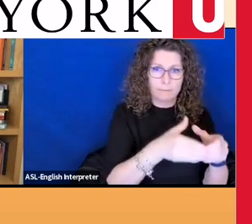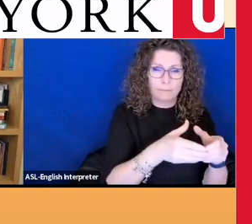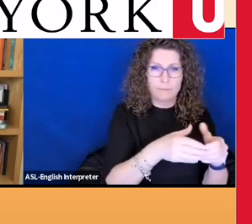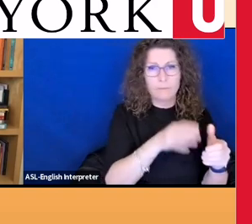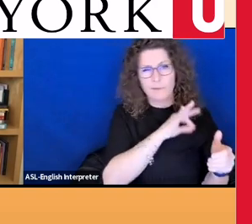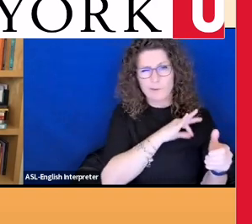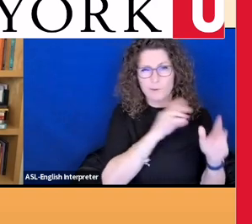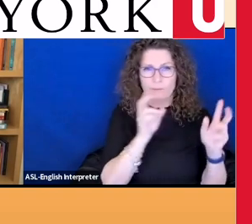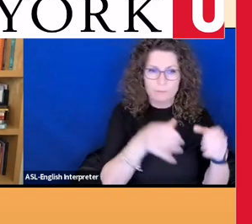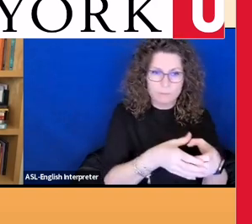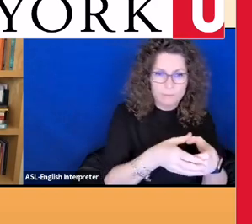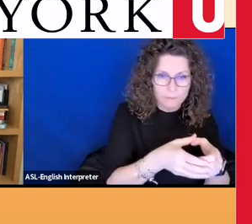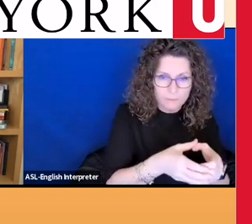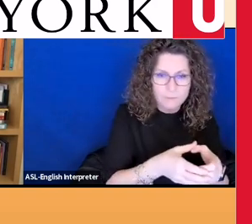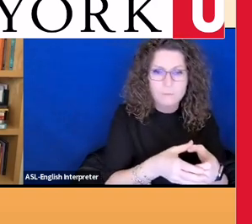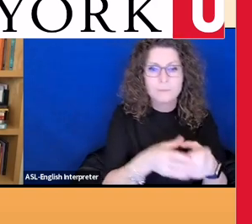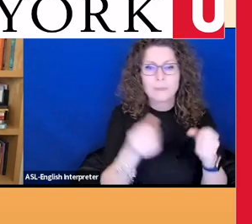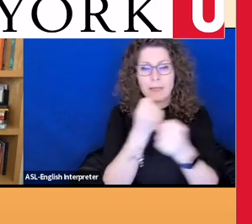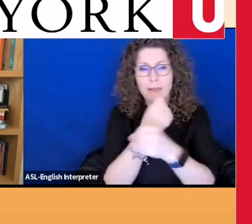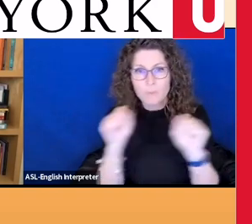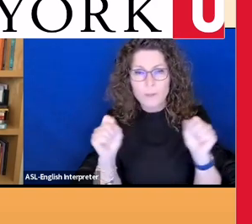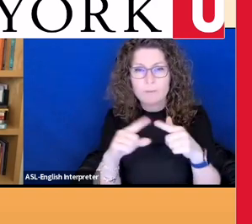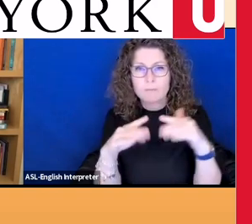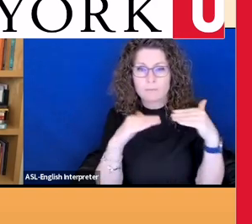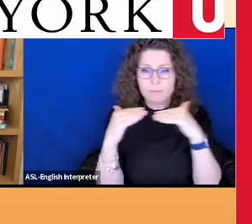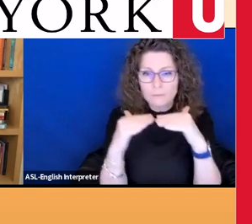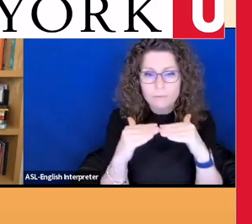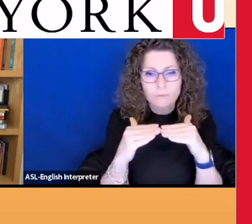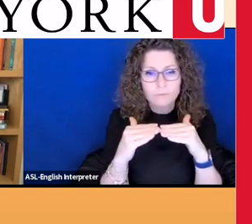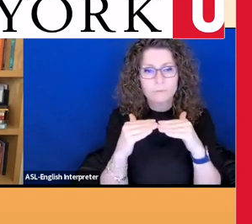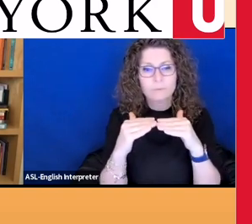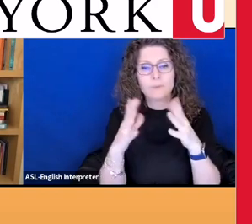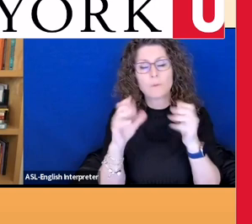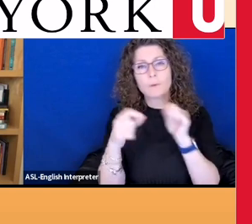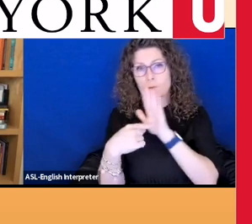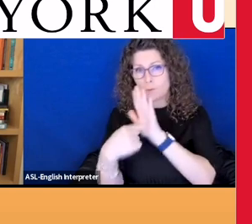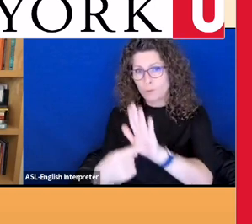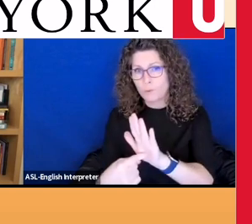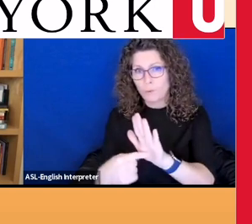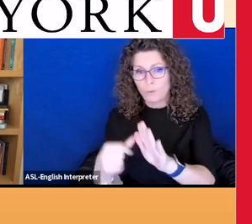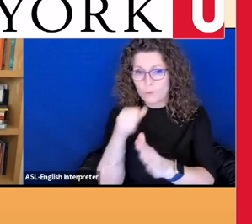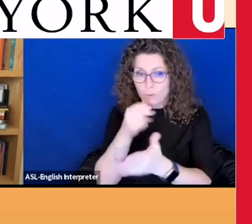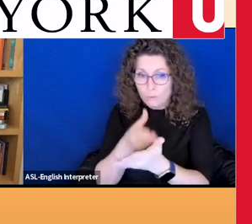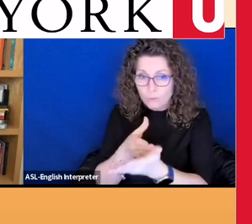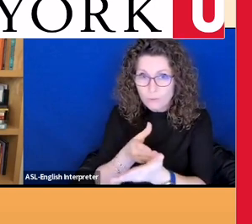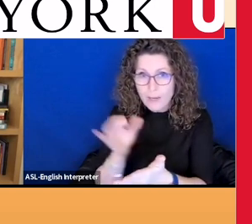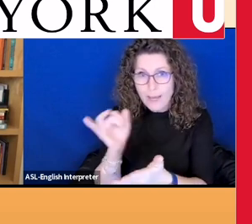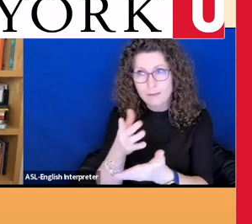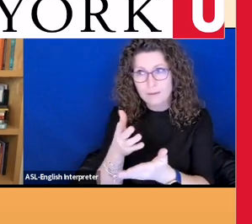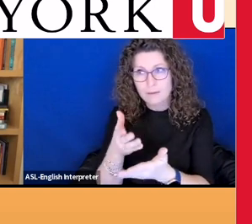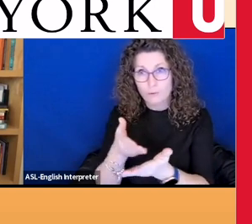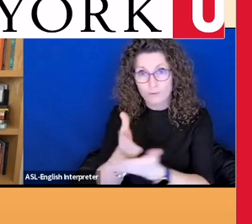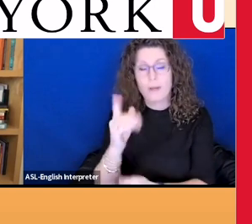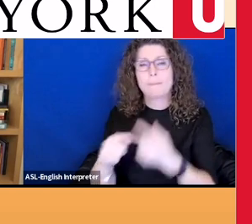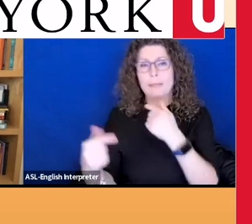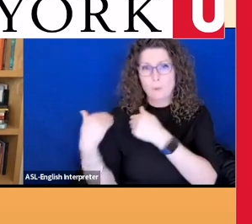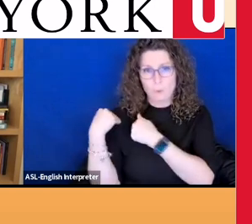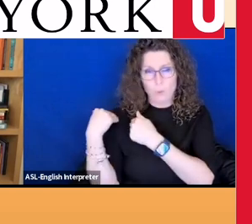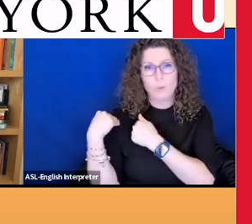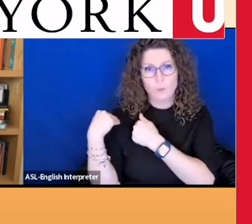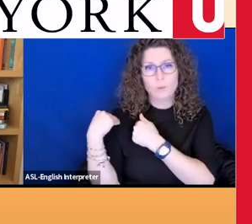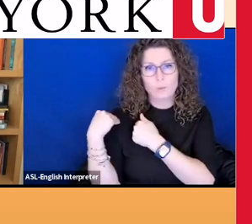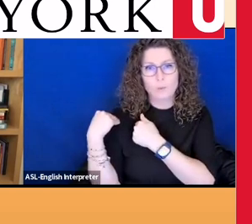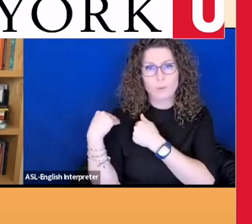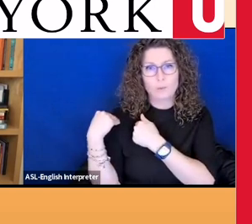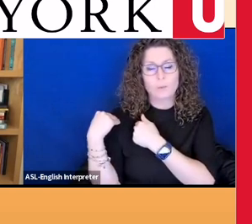equality, but one that sought to characterize not the rights, but a duty, and to prescribe the attachments